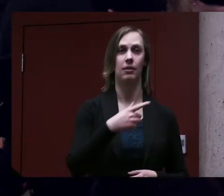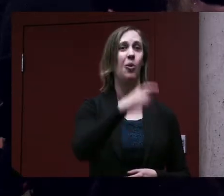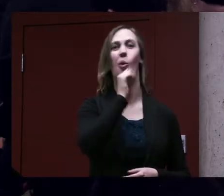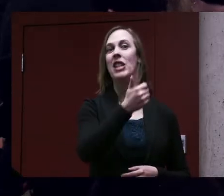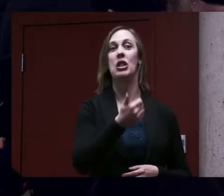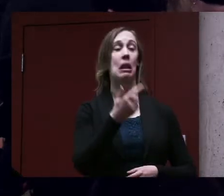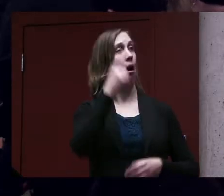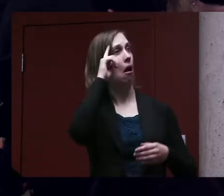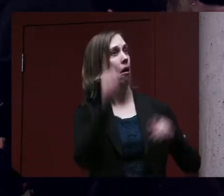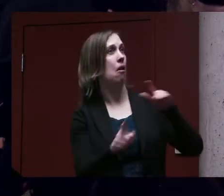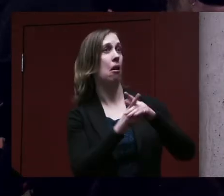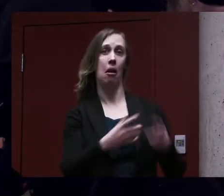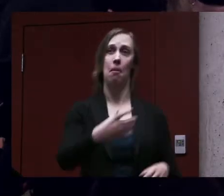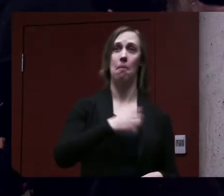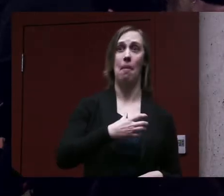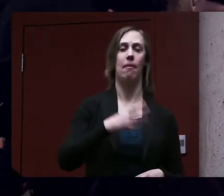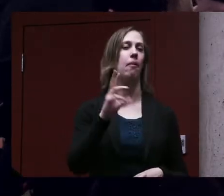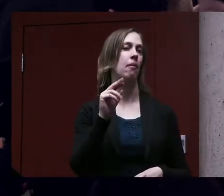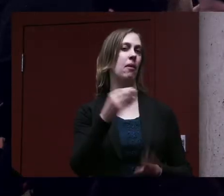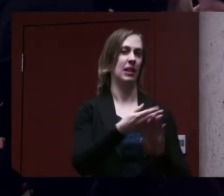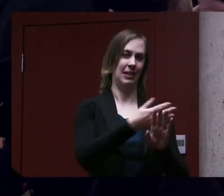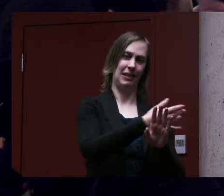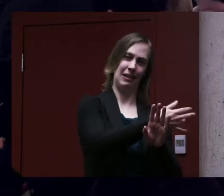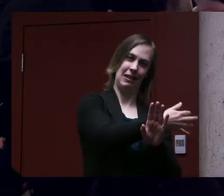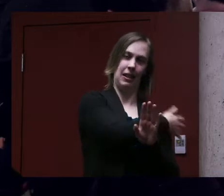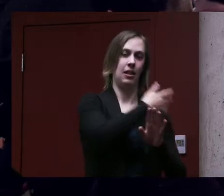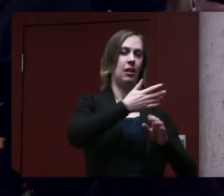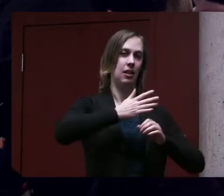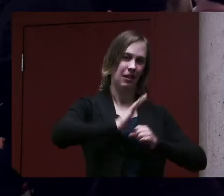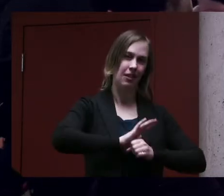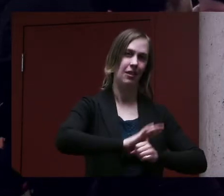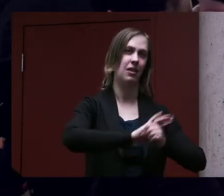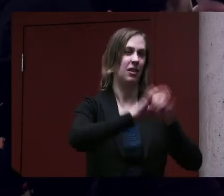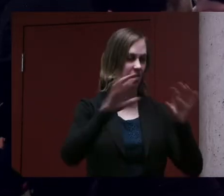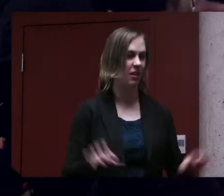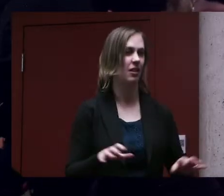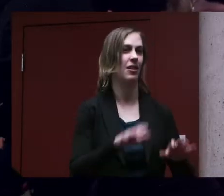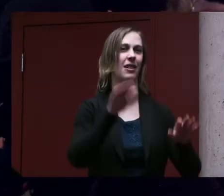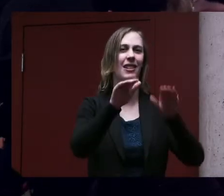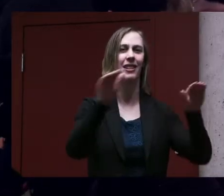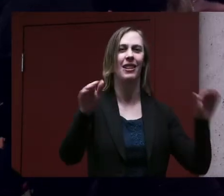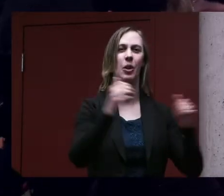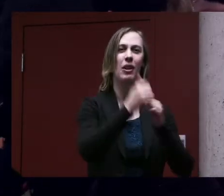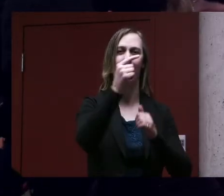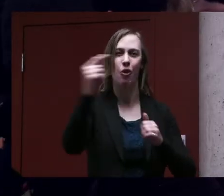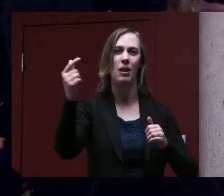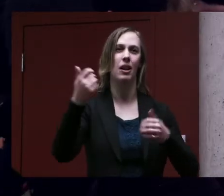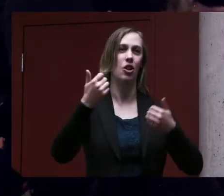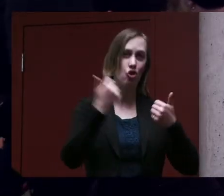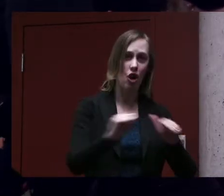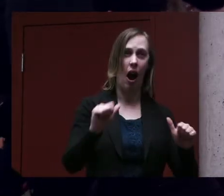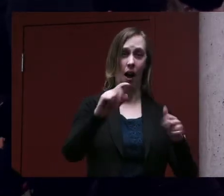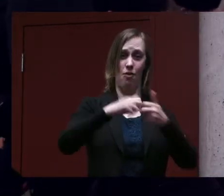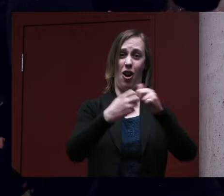followed many, many years of advocacy and activism and talking to government and trying to resolve